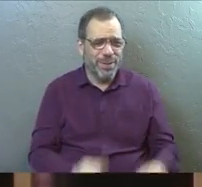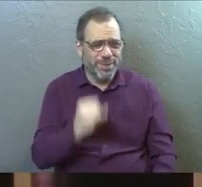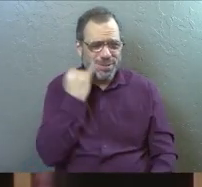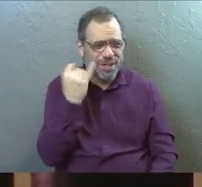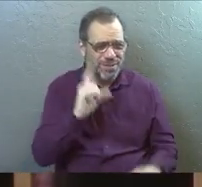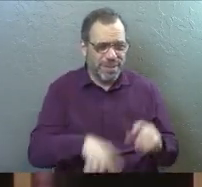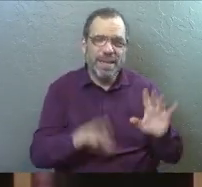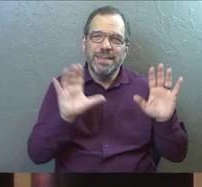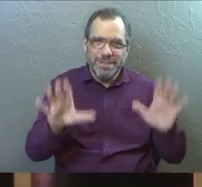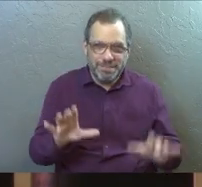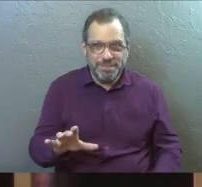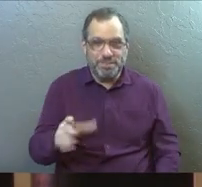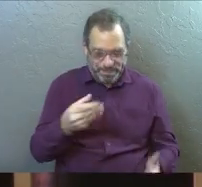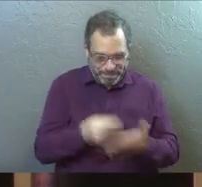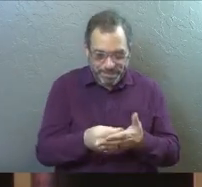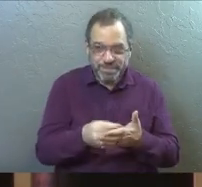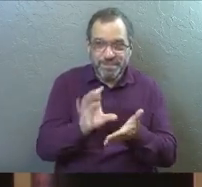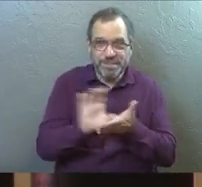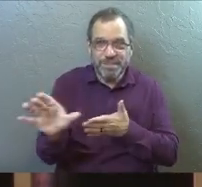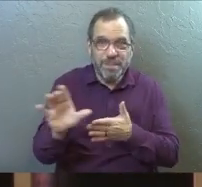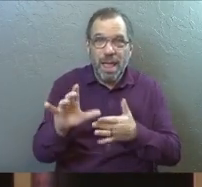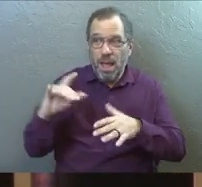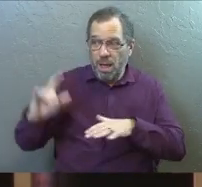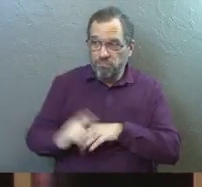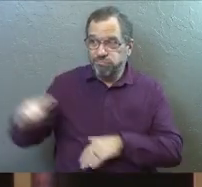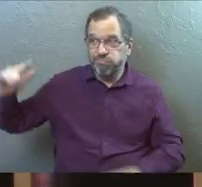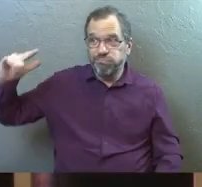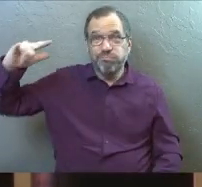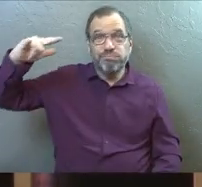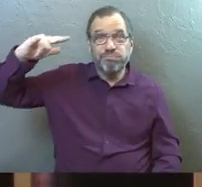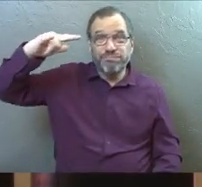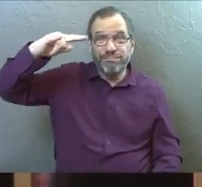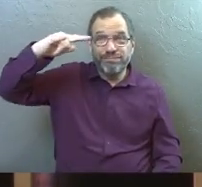But I did. I paid a lot of money to go and jump out of an airplane.